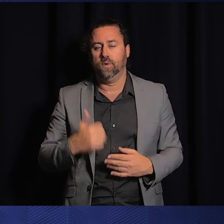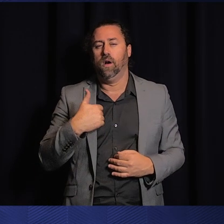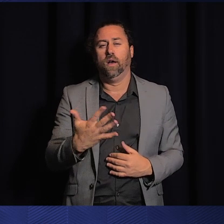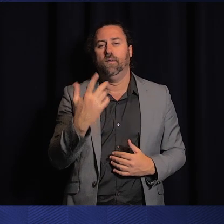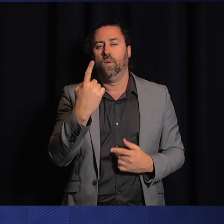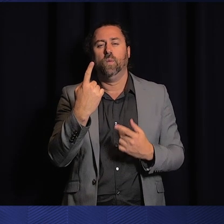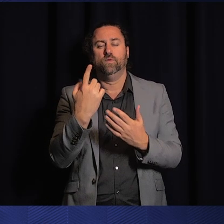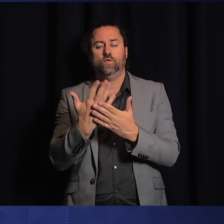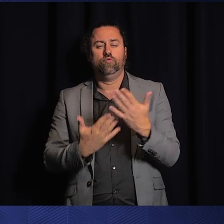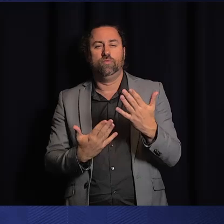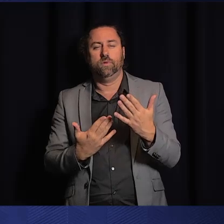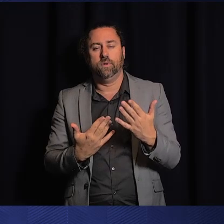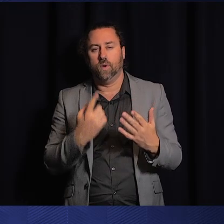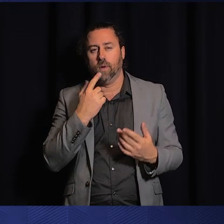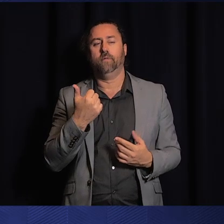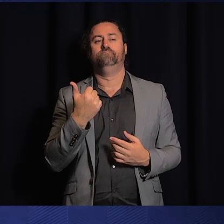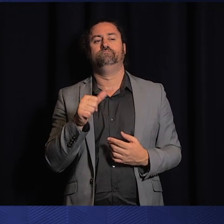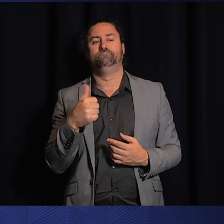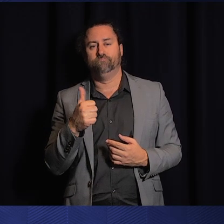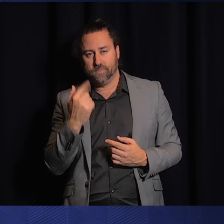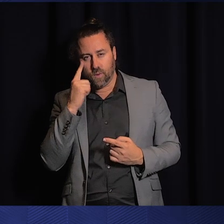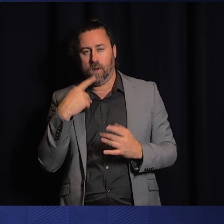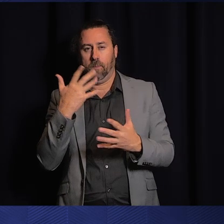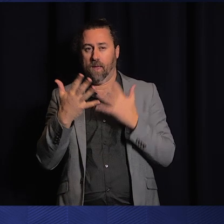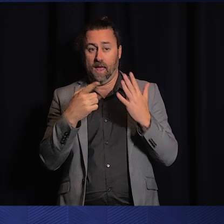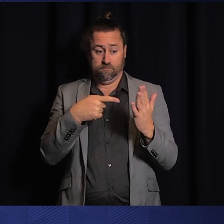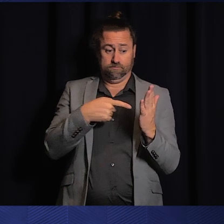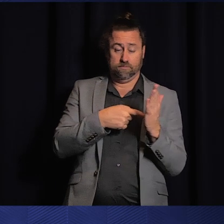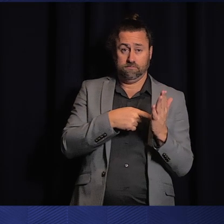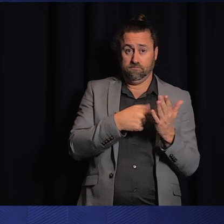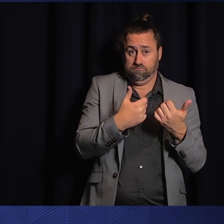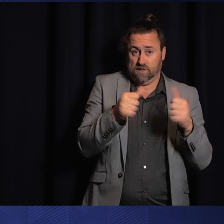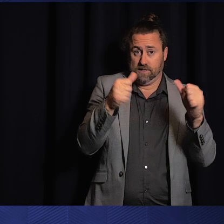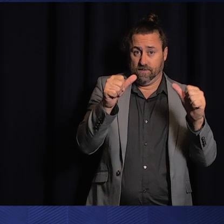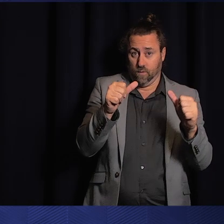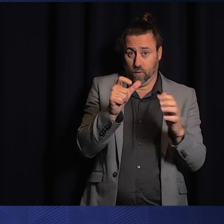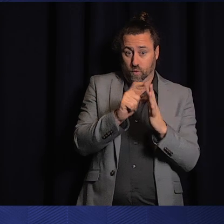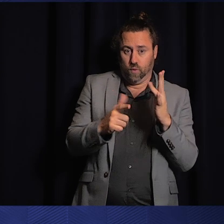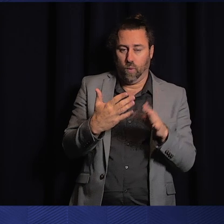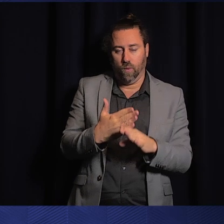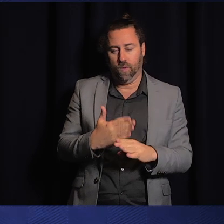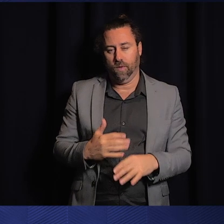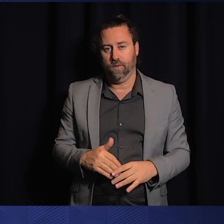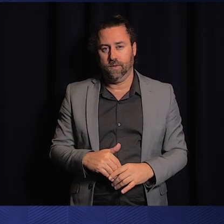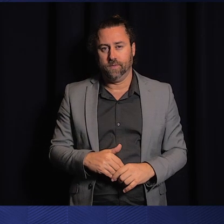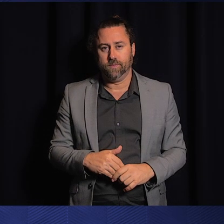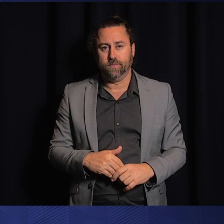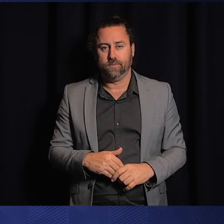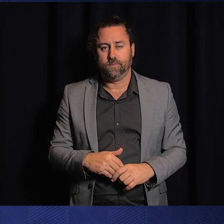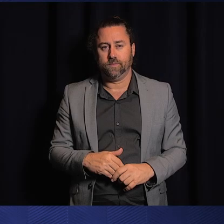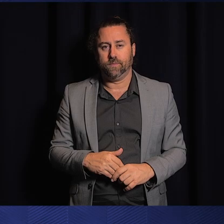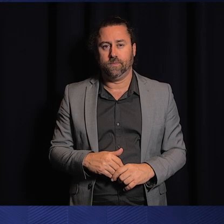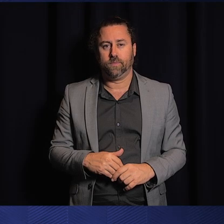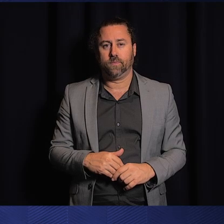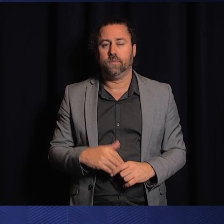after a while that will say how it is inclusive. Along with designing local level adaptation